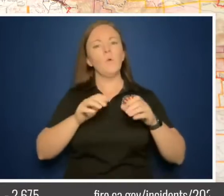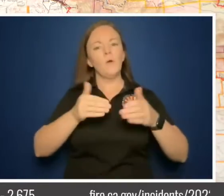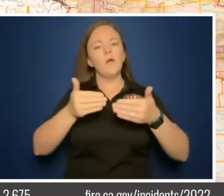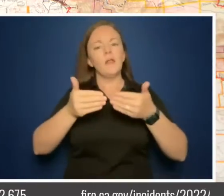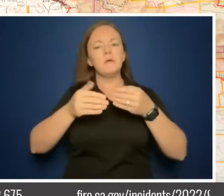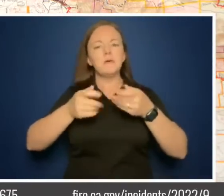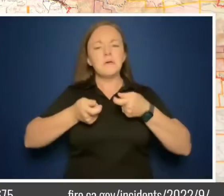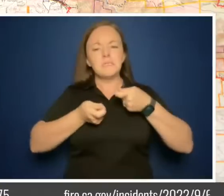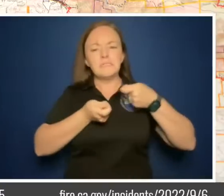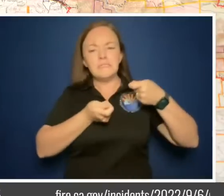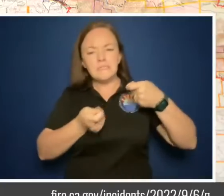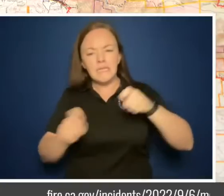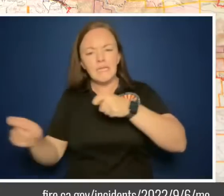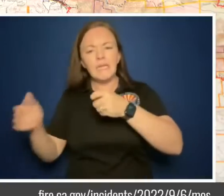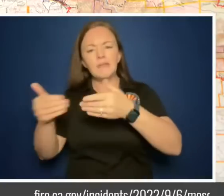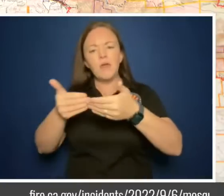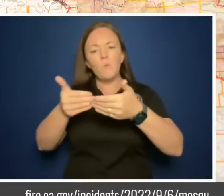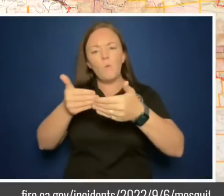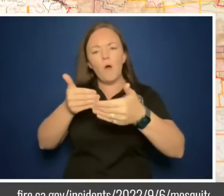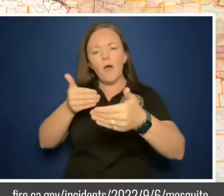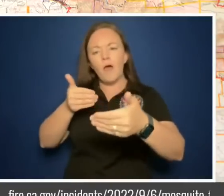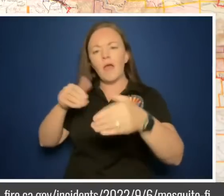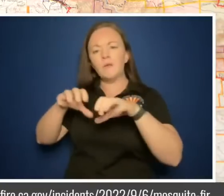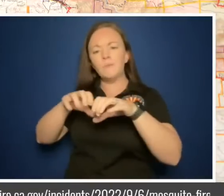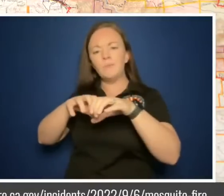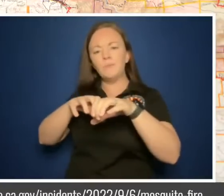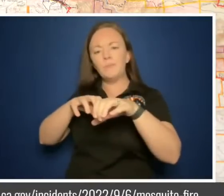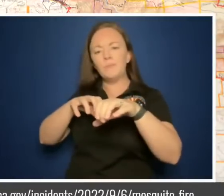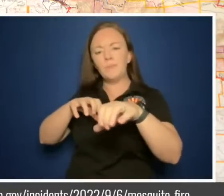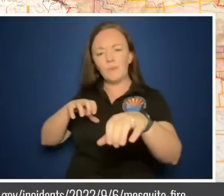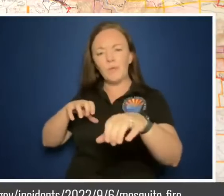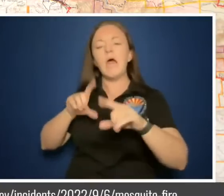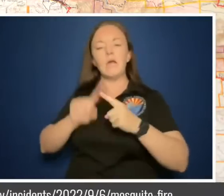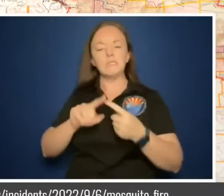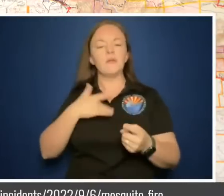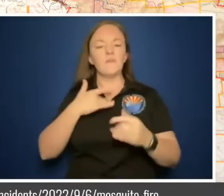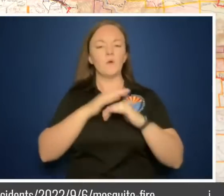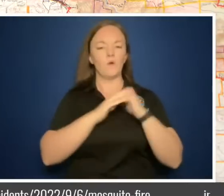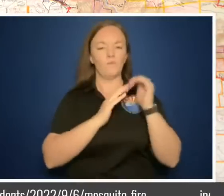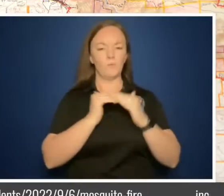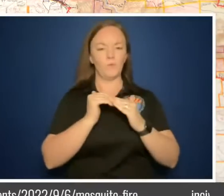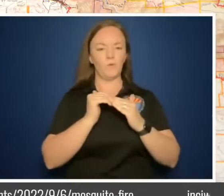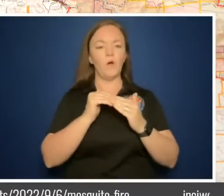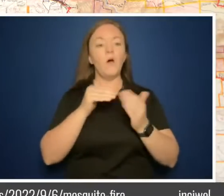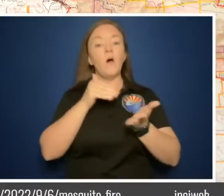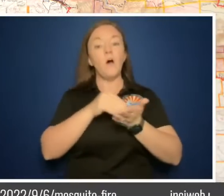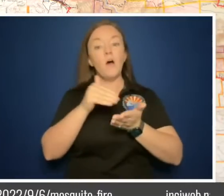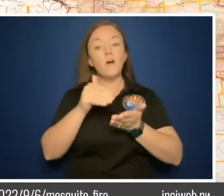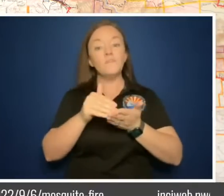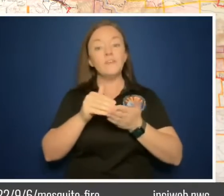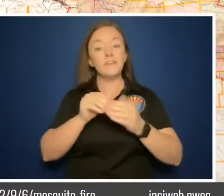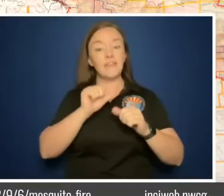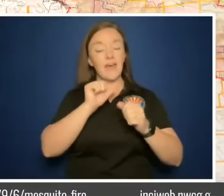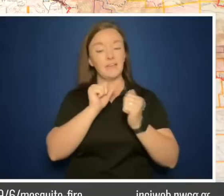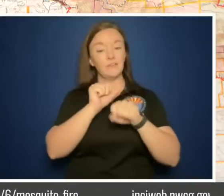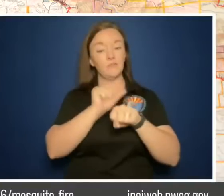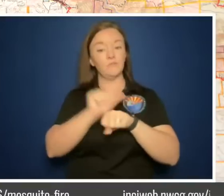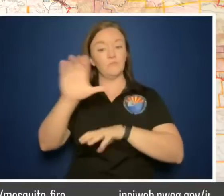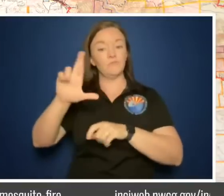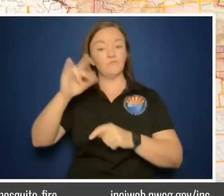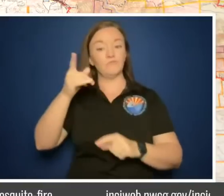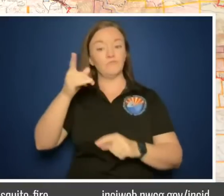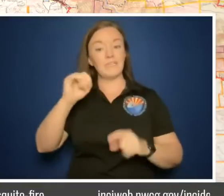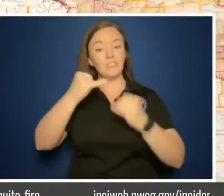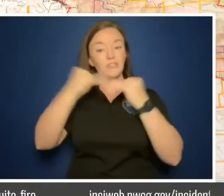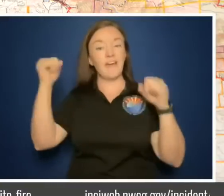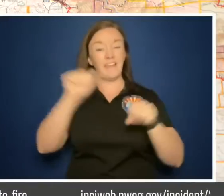A lot of times coming down these steep ridge lines, their safety is actually within the width of that break. So a lot of times it could be a little